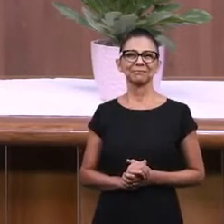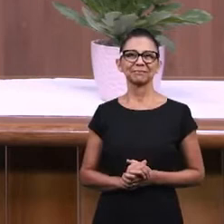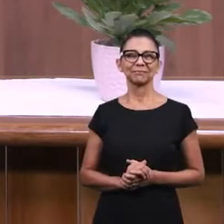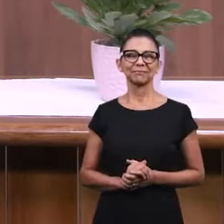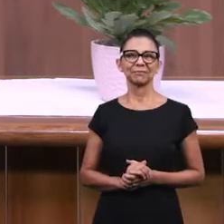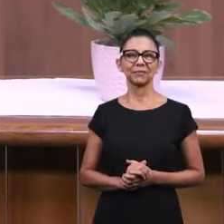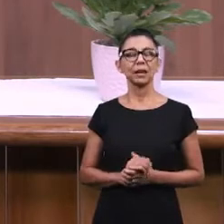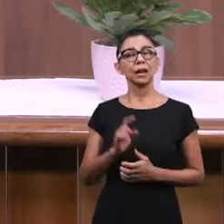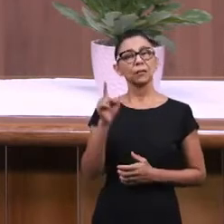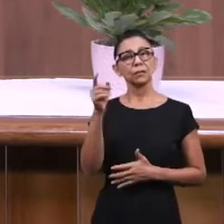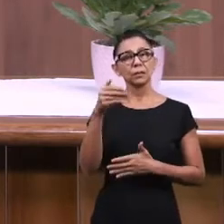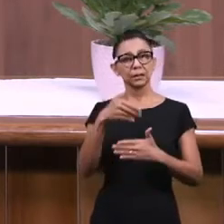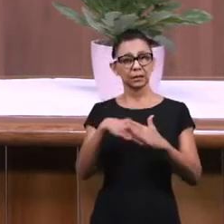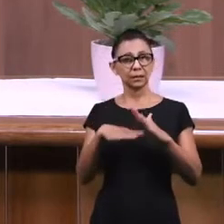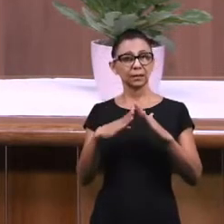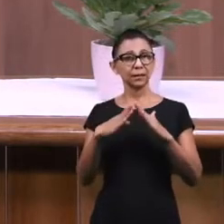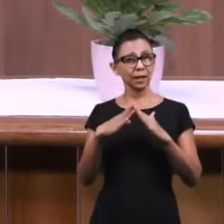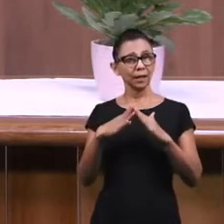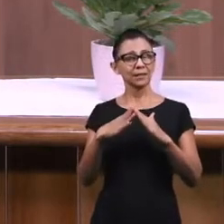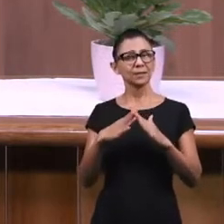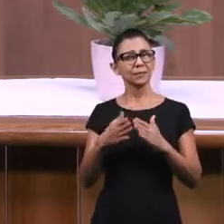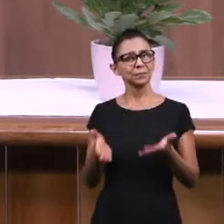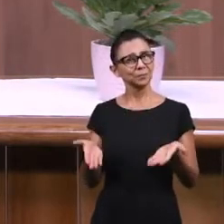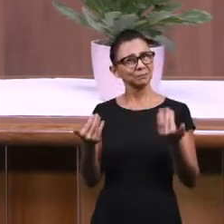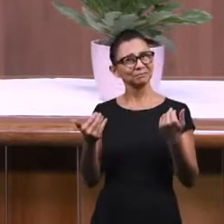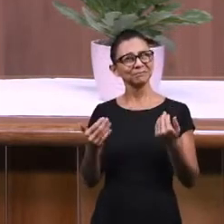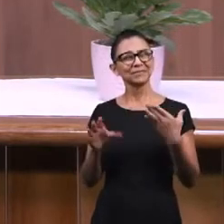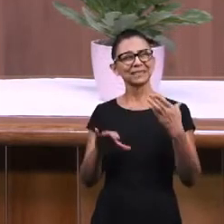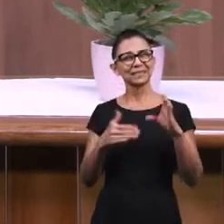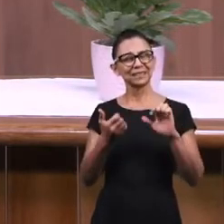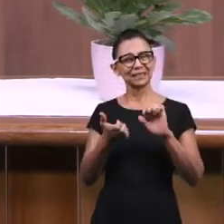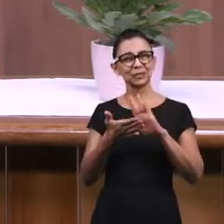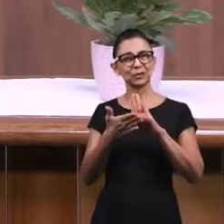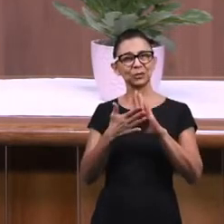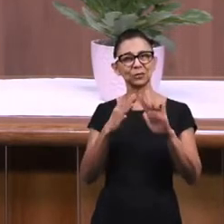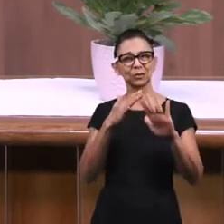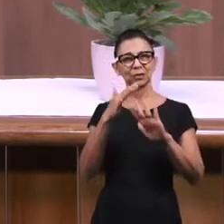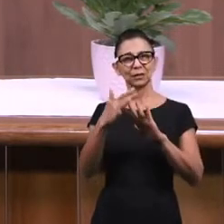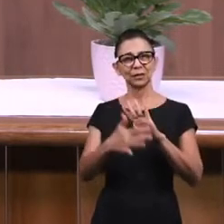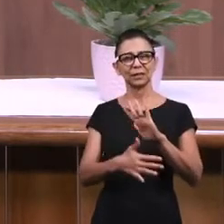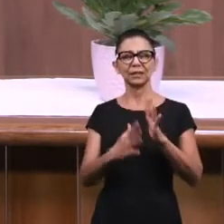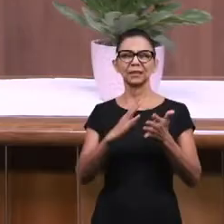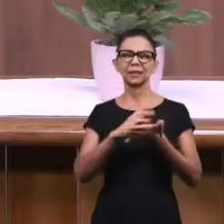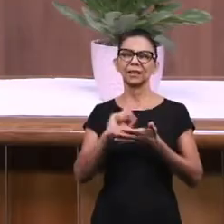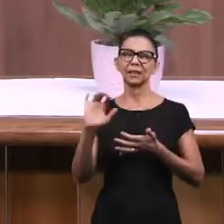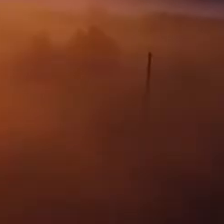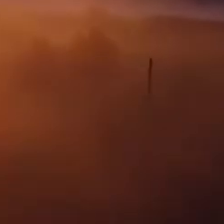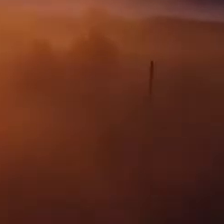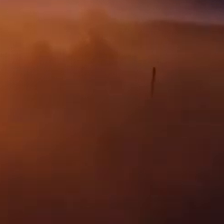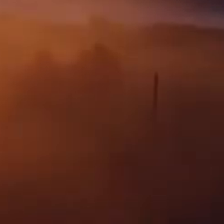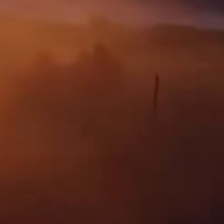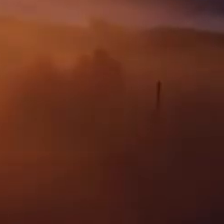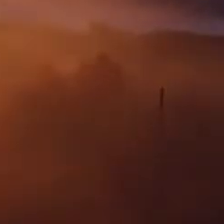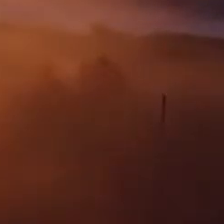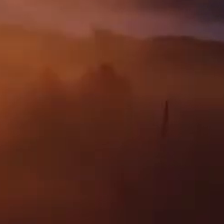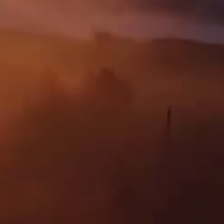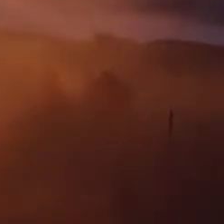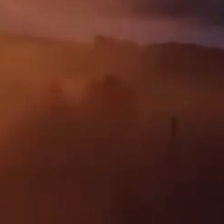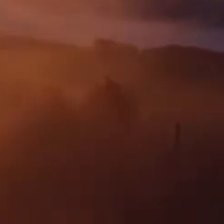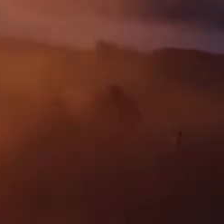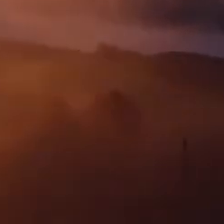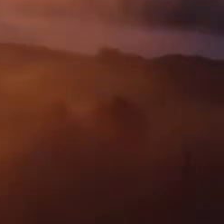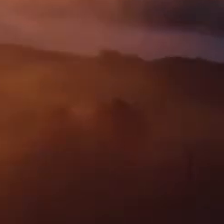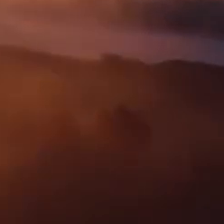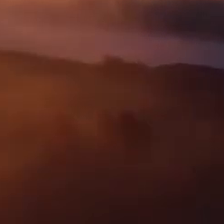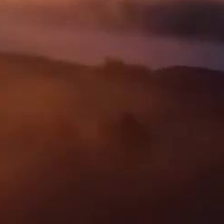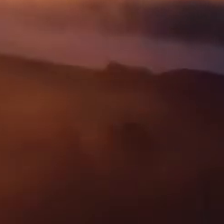singing a song, and you who are at home, sing as well, the song of adoration to the Lord.